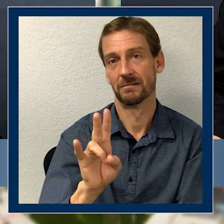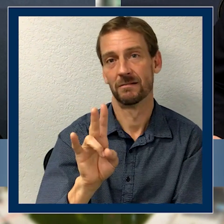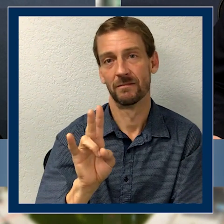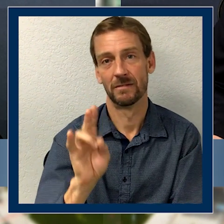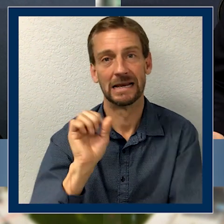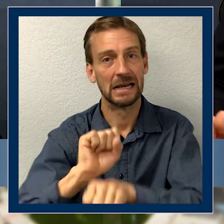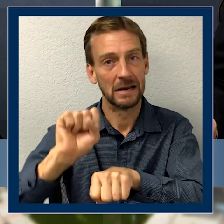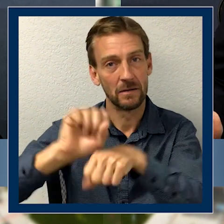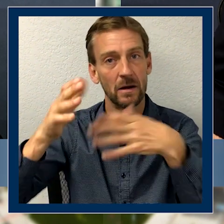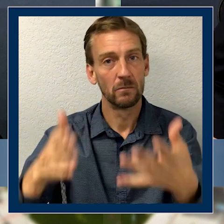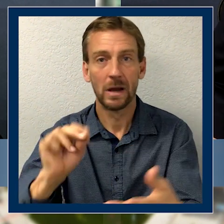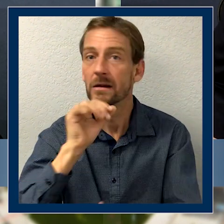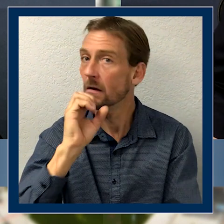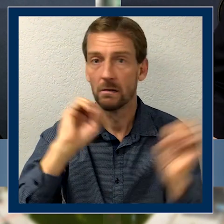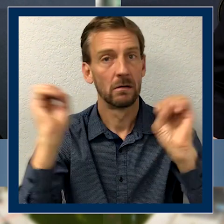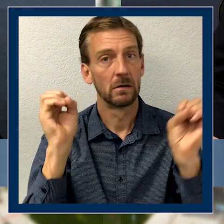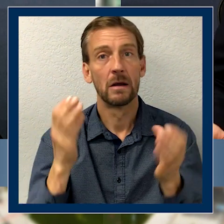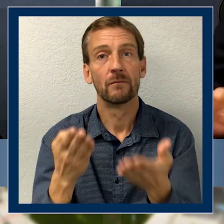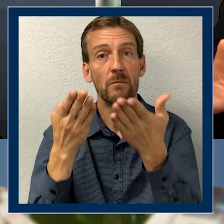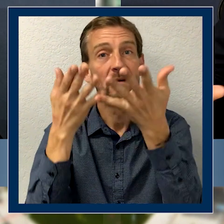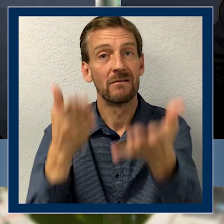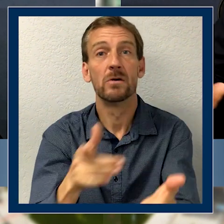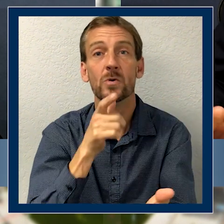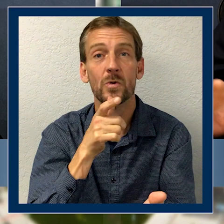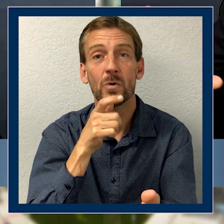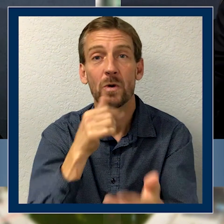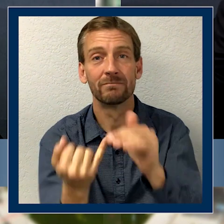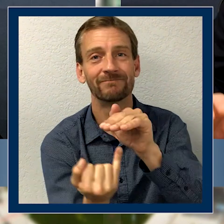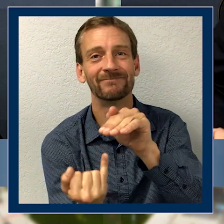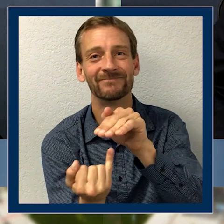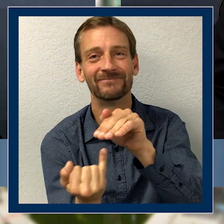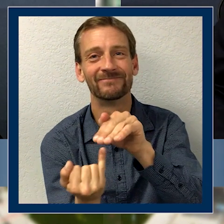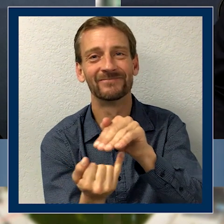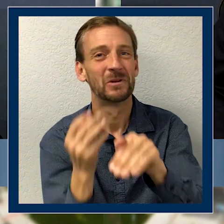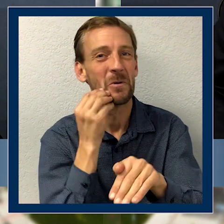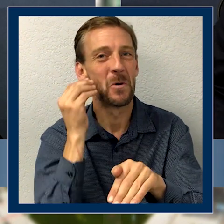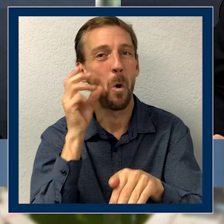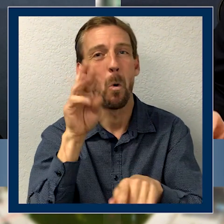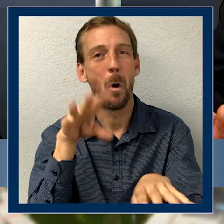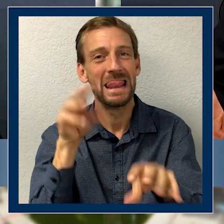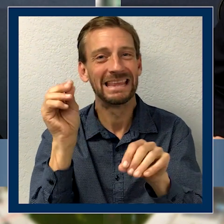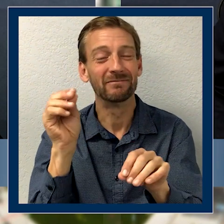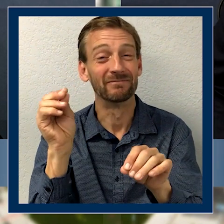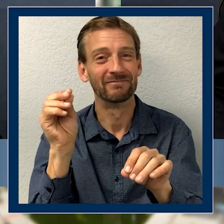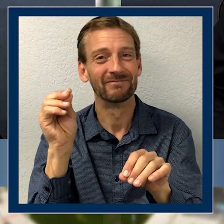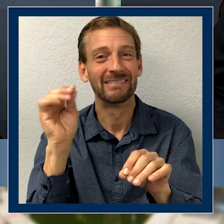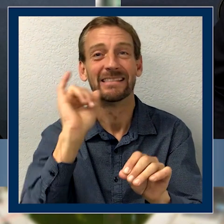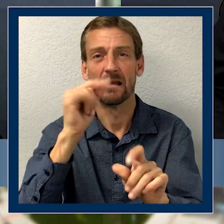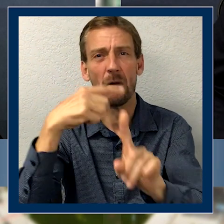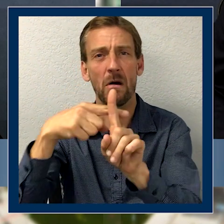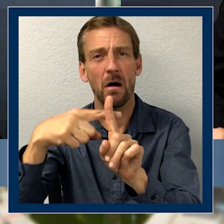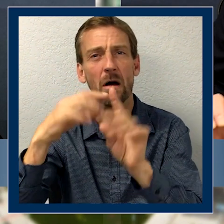our employees and none of our providers are currently quarantined and on leave of absence. So that's a really